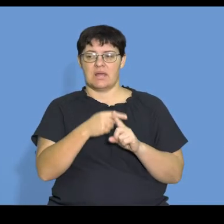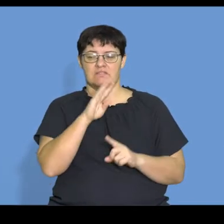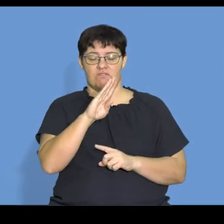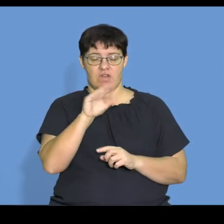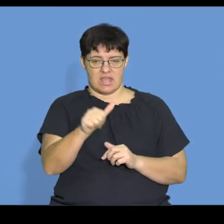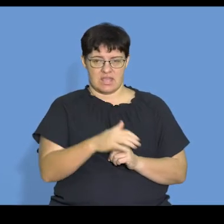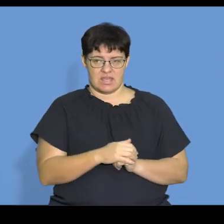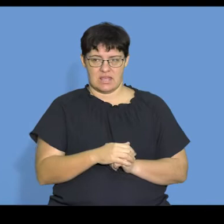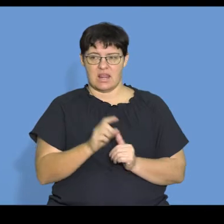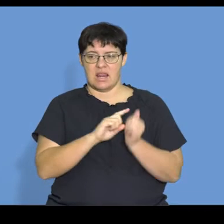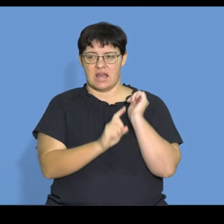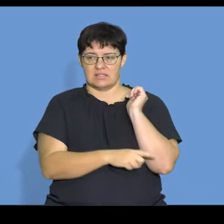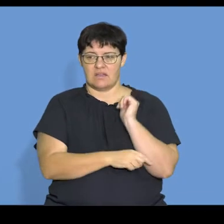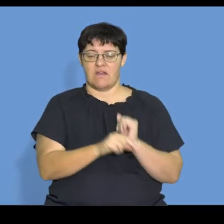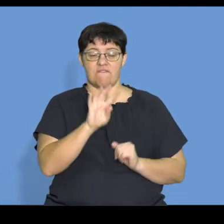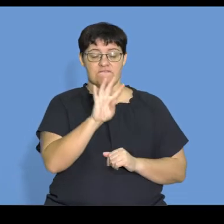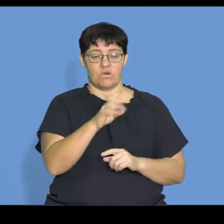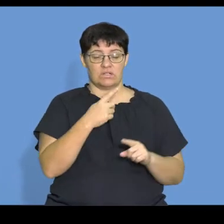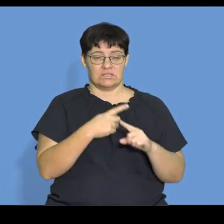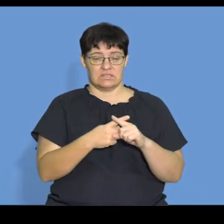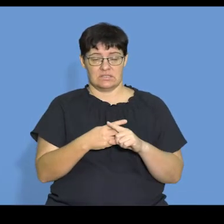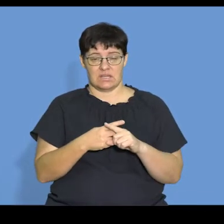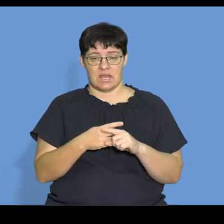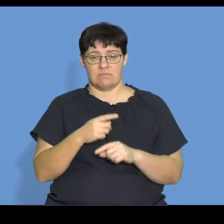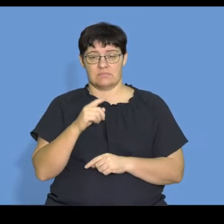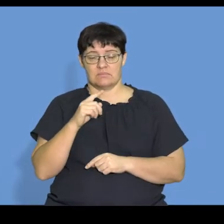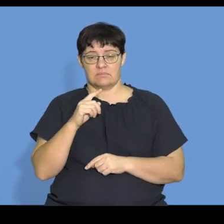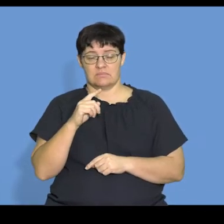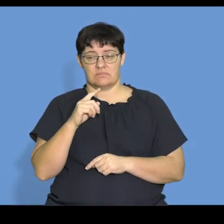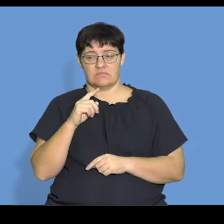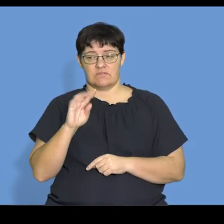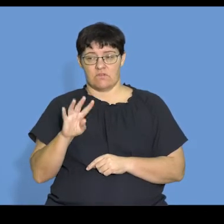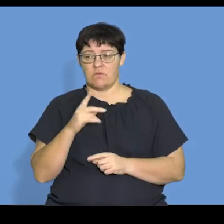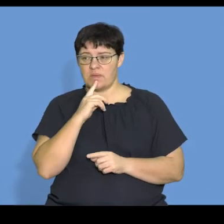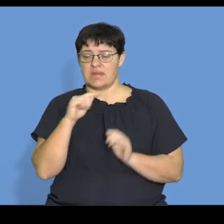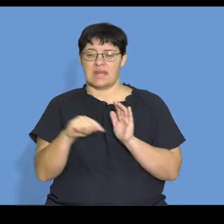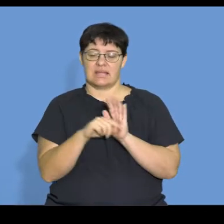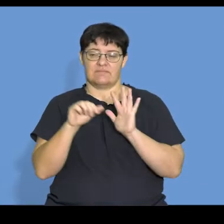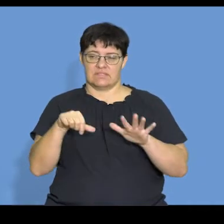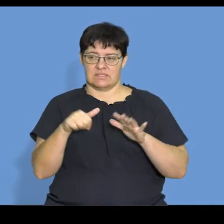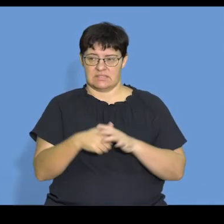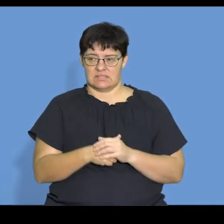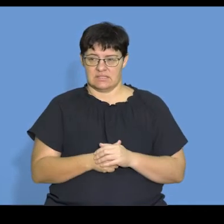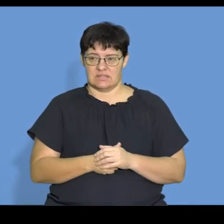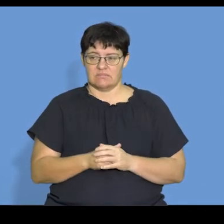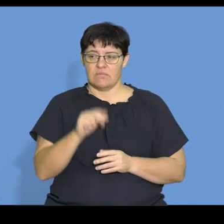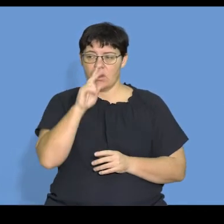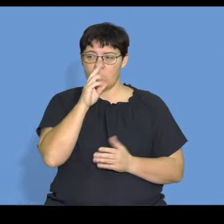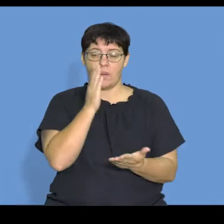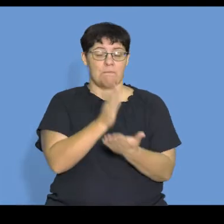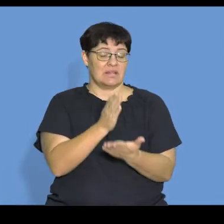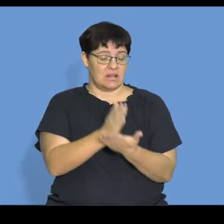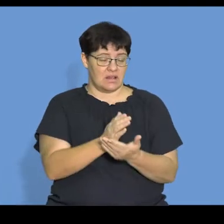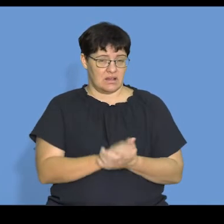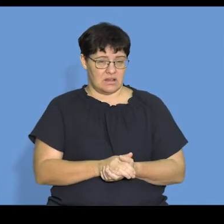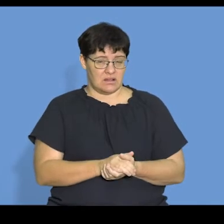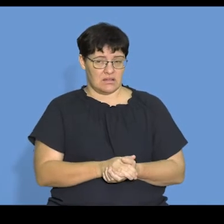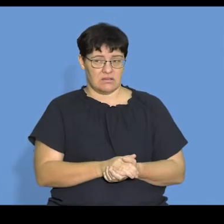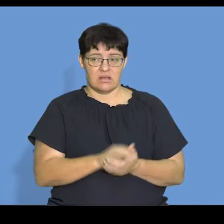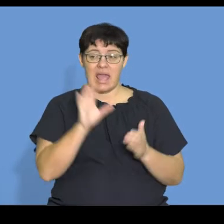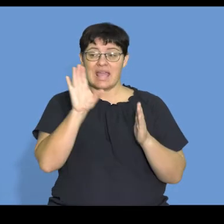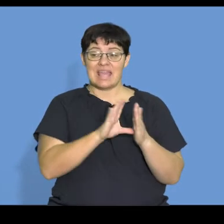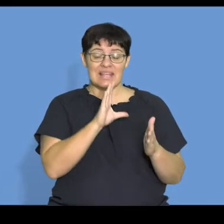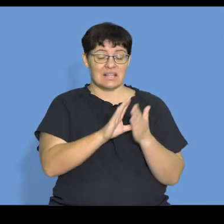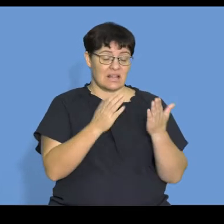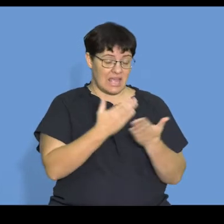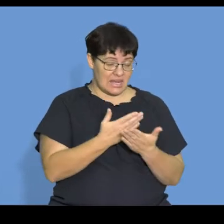Lastly, 4 multiplied by -4 will be -16. Let's look at the middle term. Can it be cancelled? Yes.